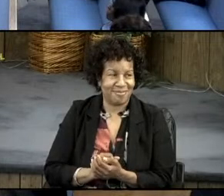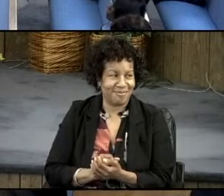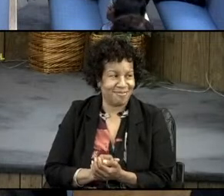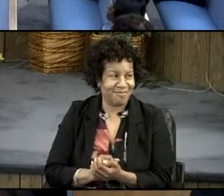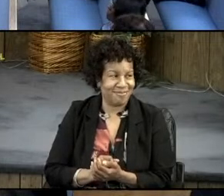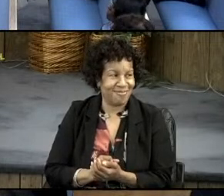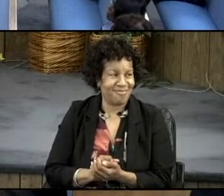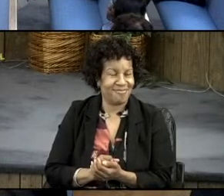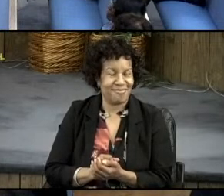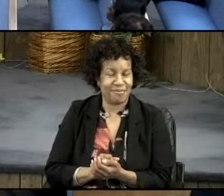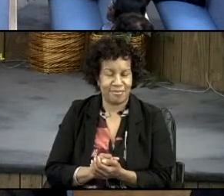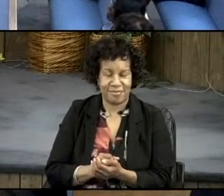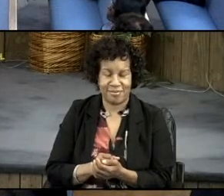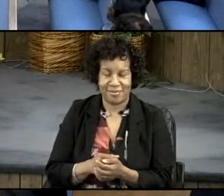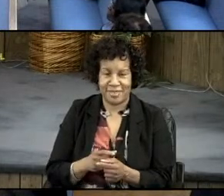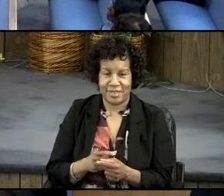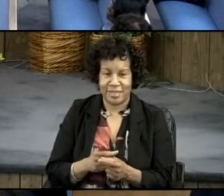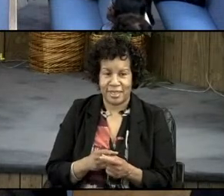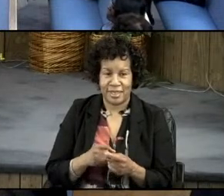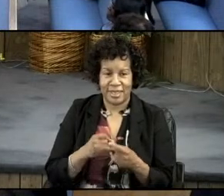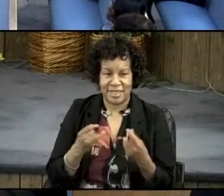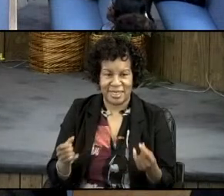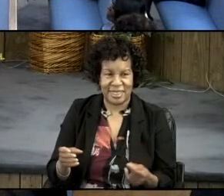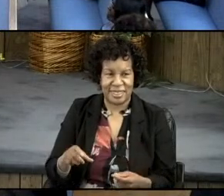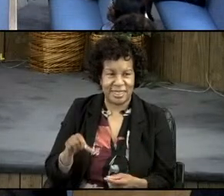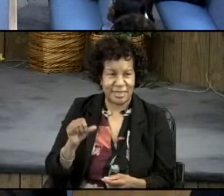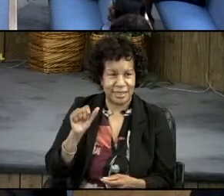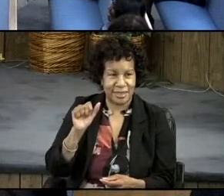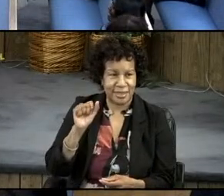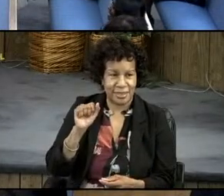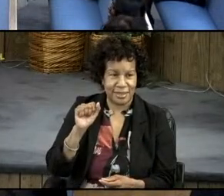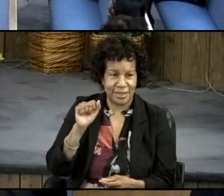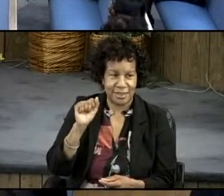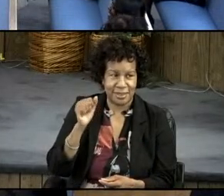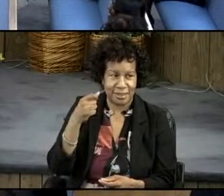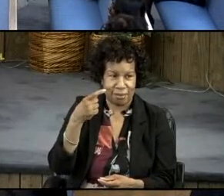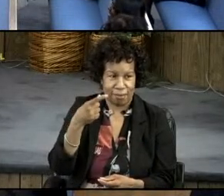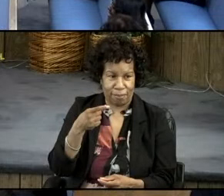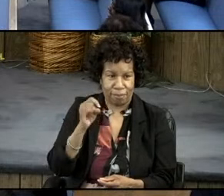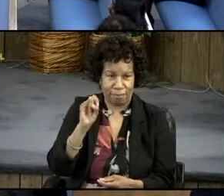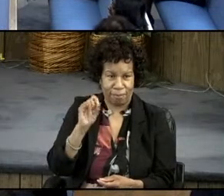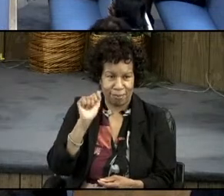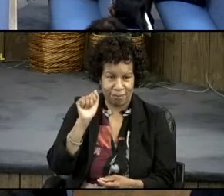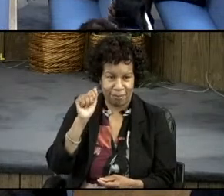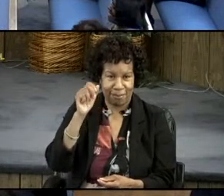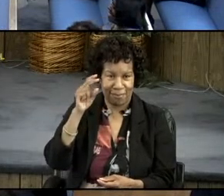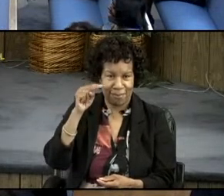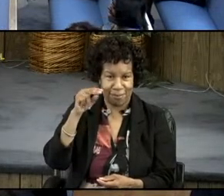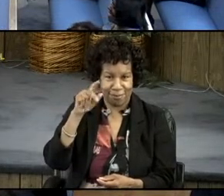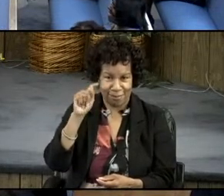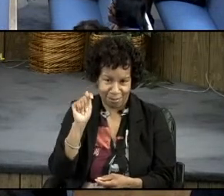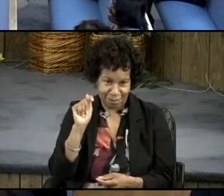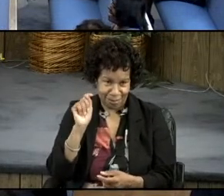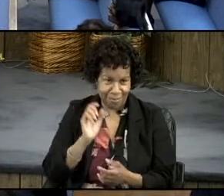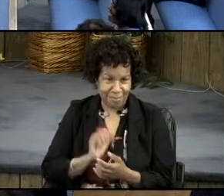tall. Well, that is a giant because the average Hebrew male during that time was 5'3".